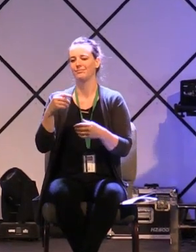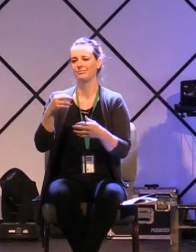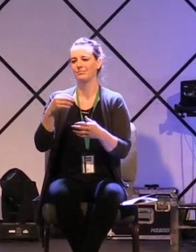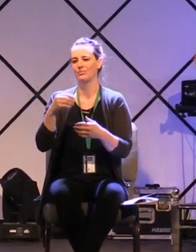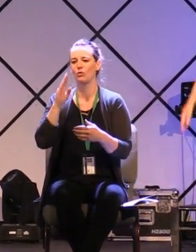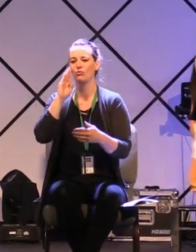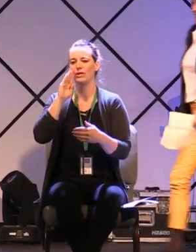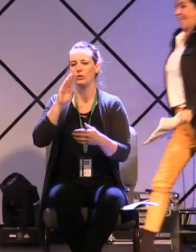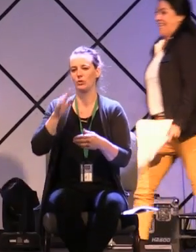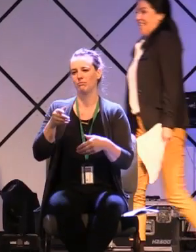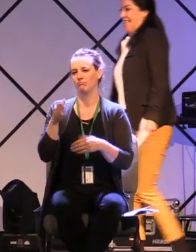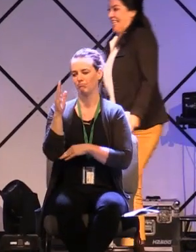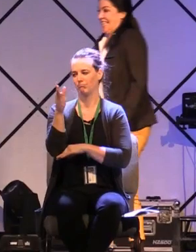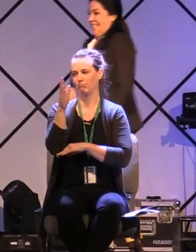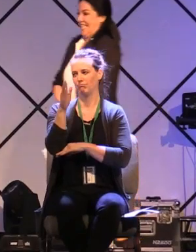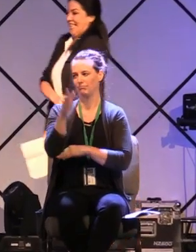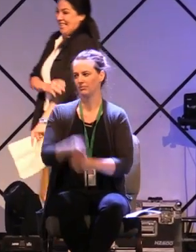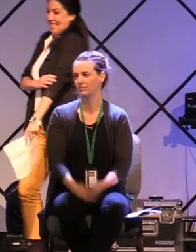presentations.